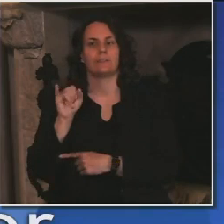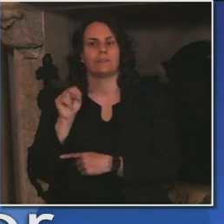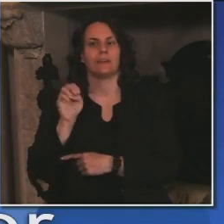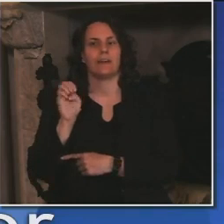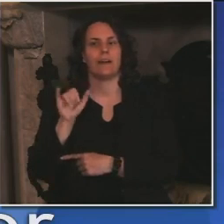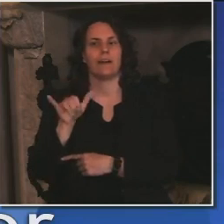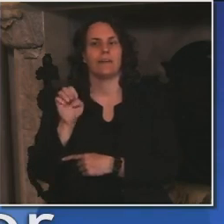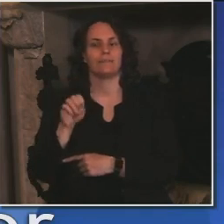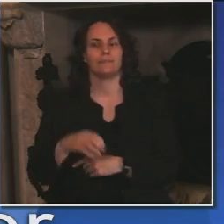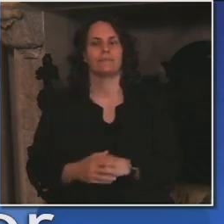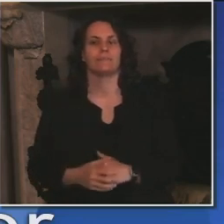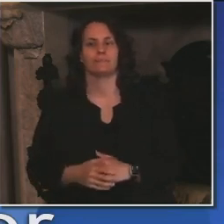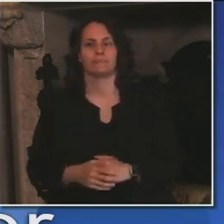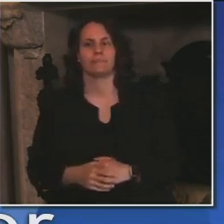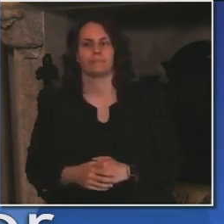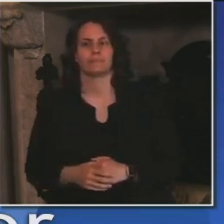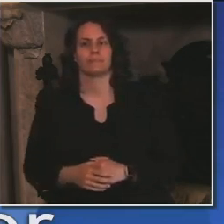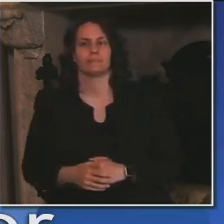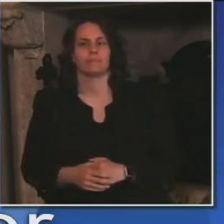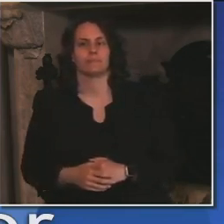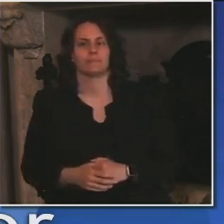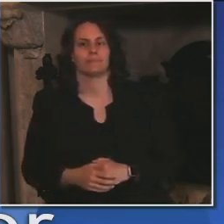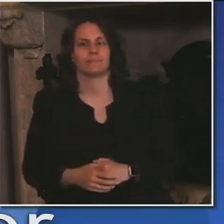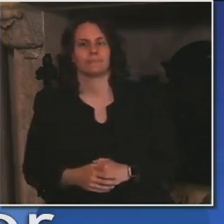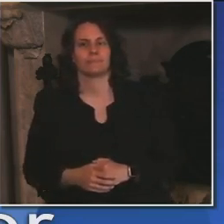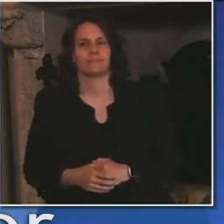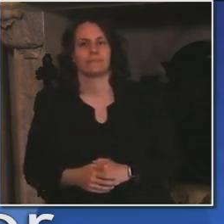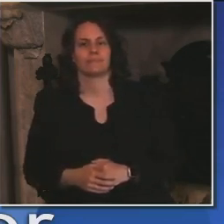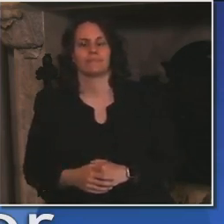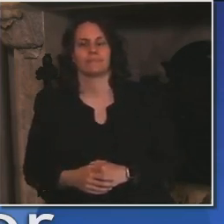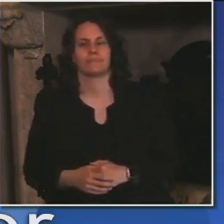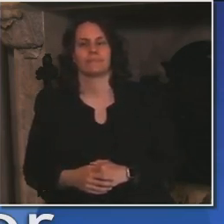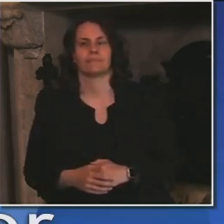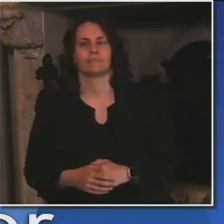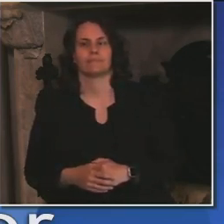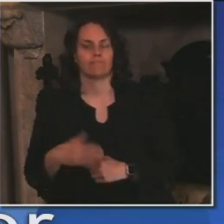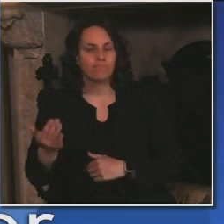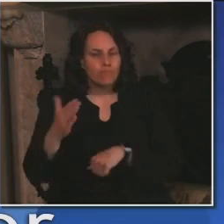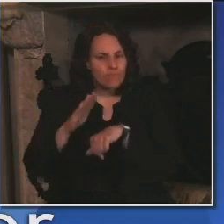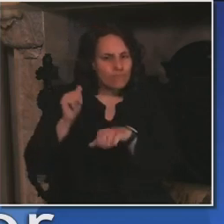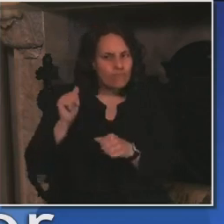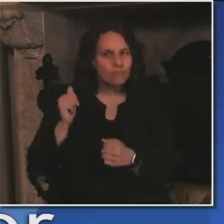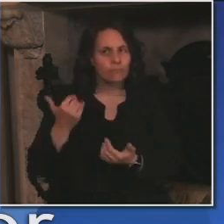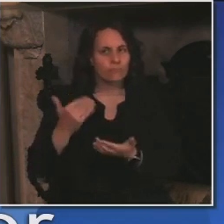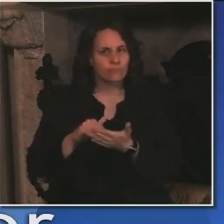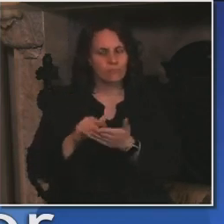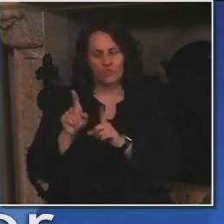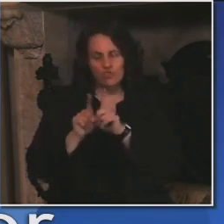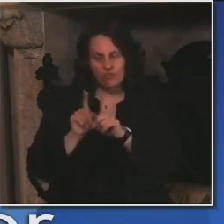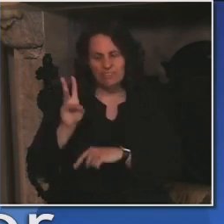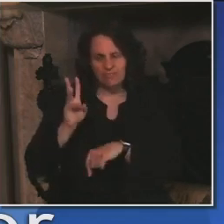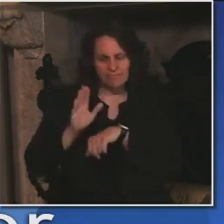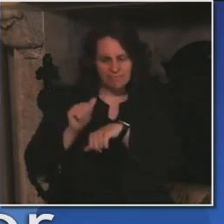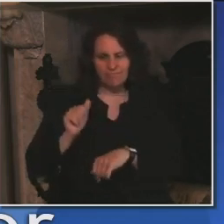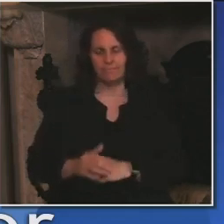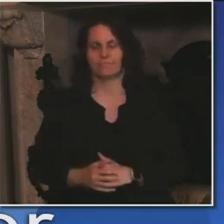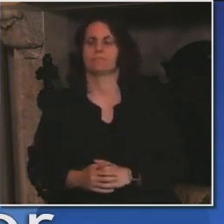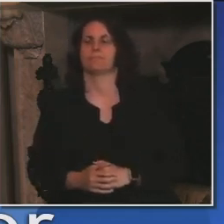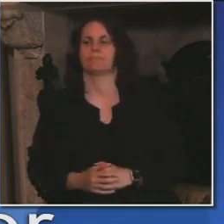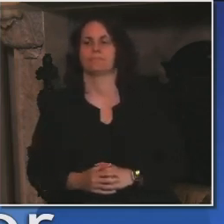Racine County Eye. And a reminder, star 6 to unmute your phone.